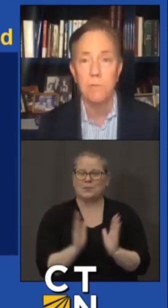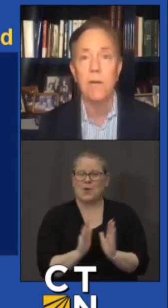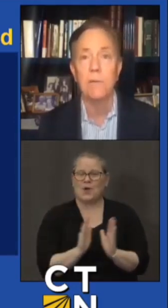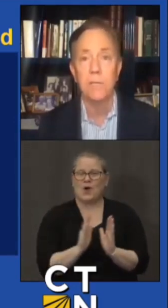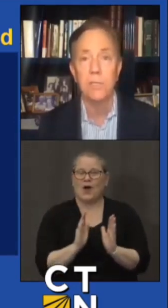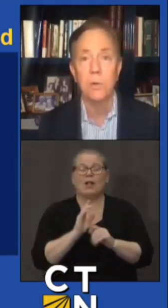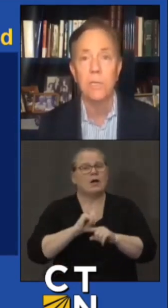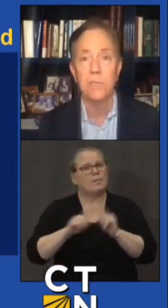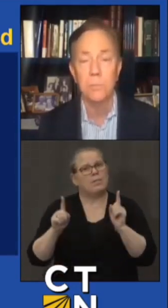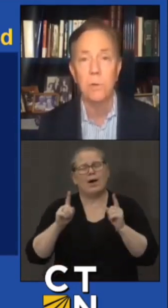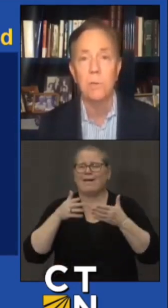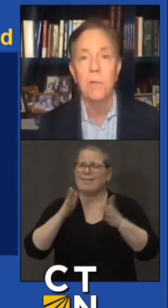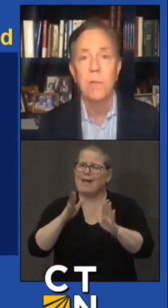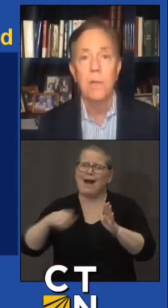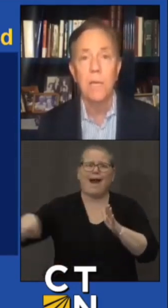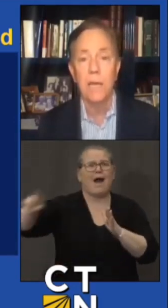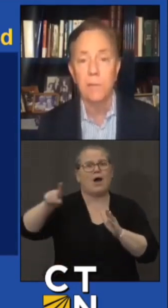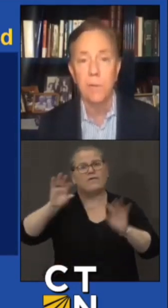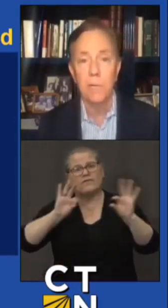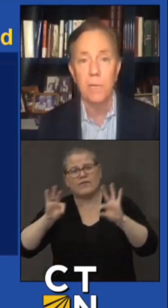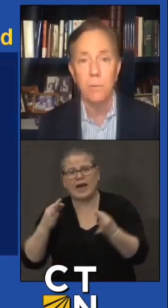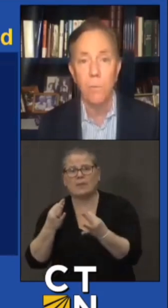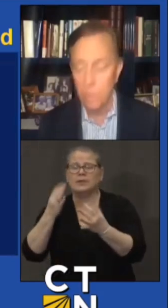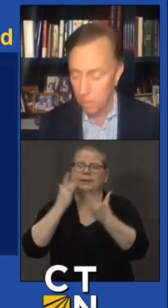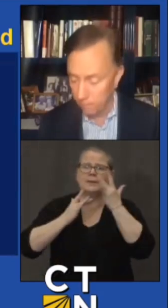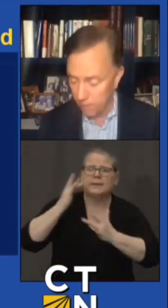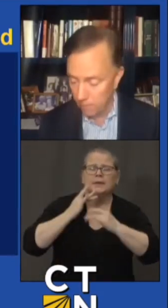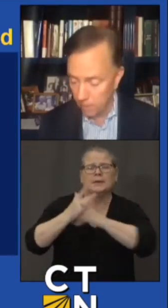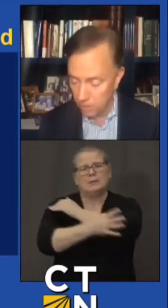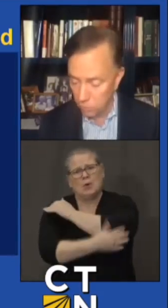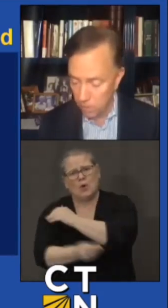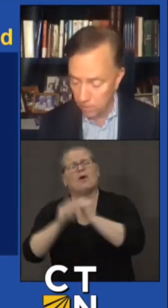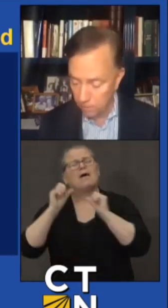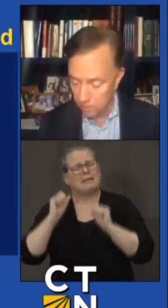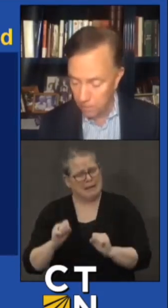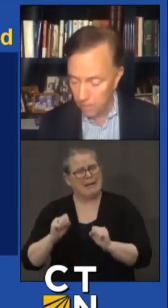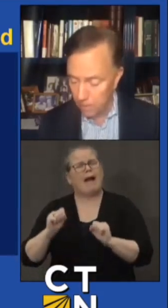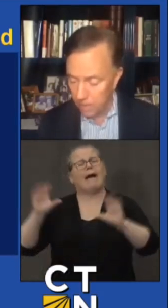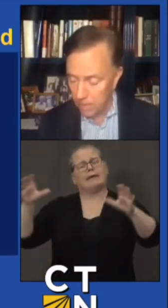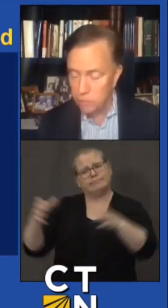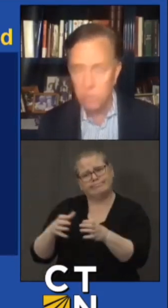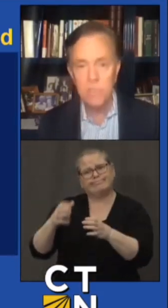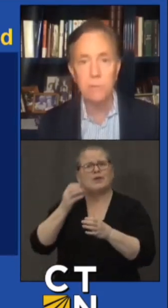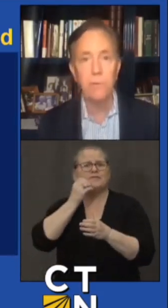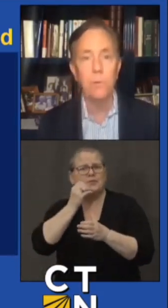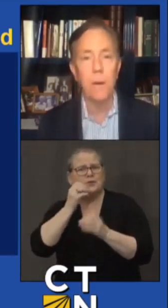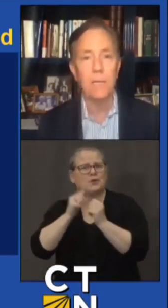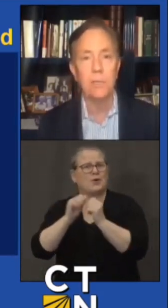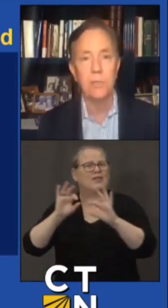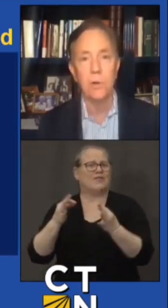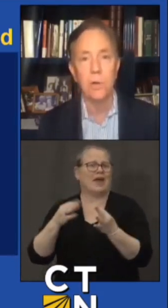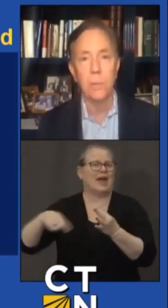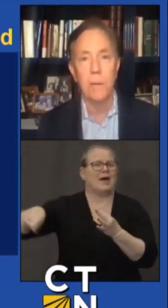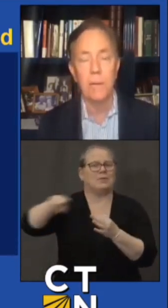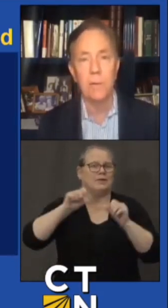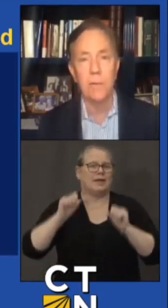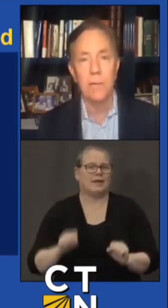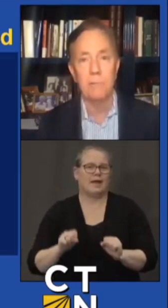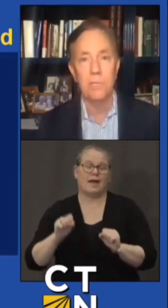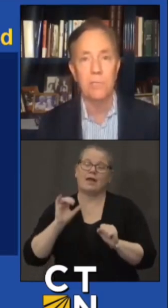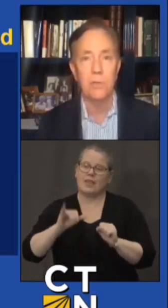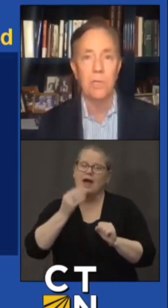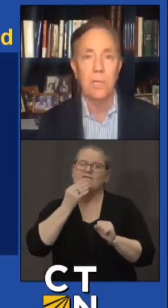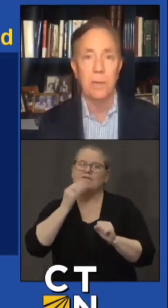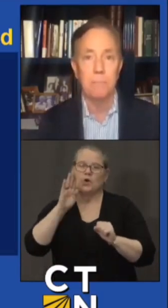survive and enjoy a small gathering with their family as well. And that's what these food boxes are all about. And